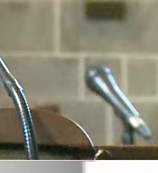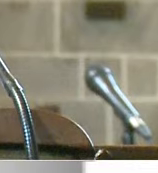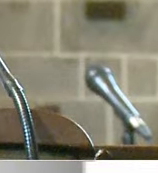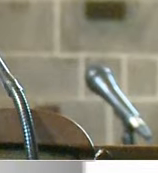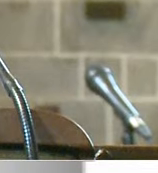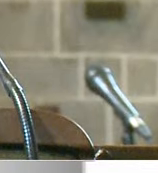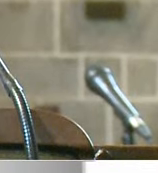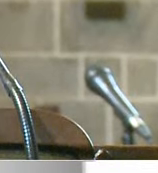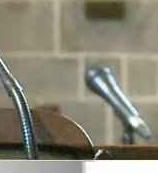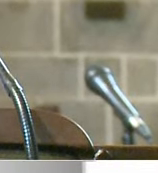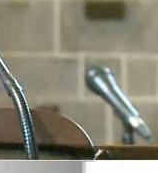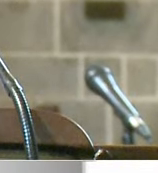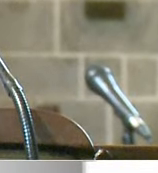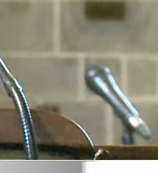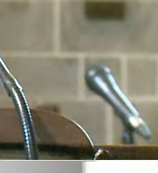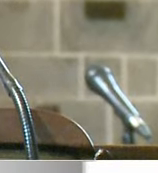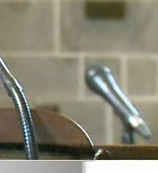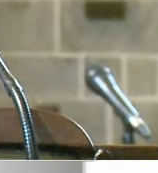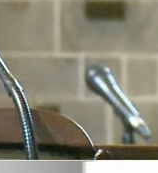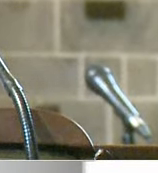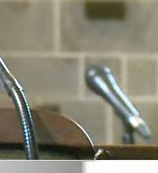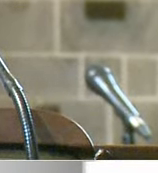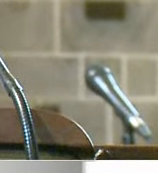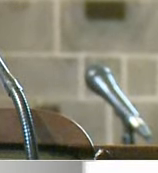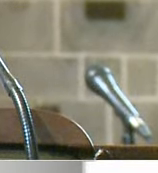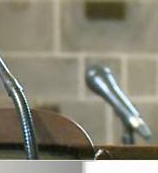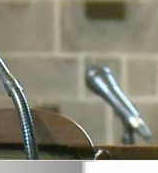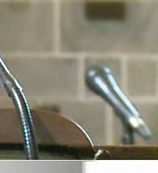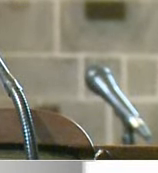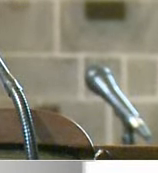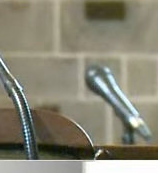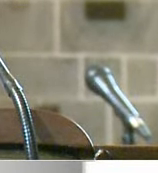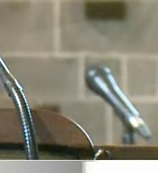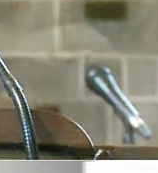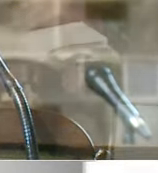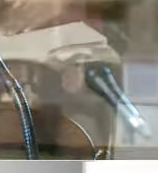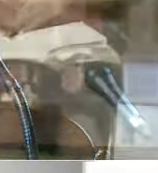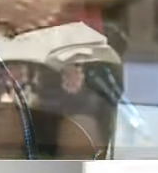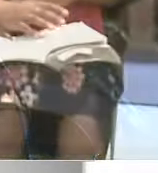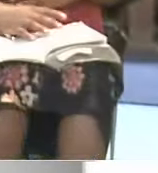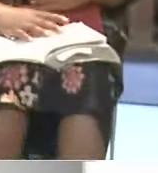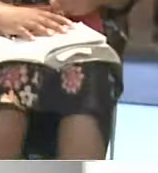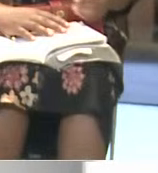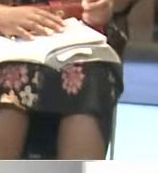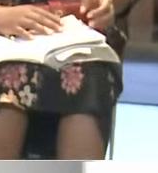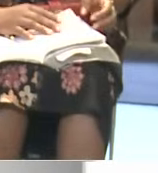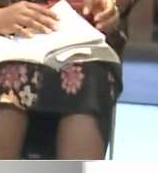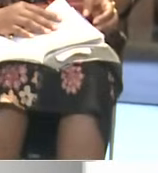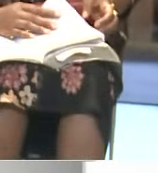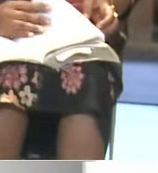what you believed. This is the word of the Lord.